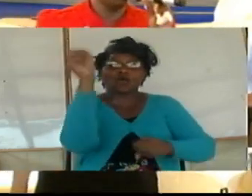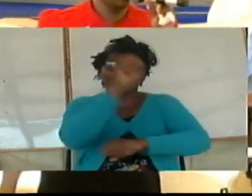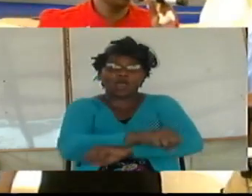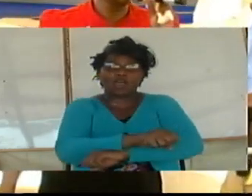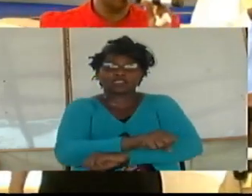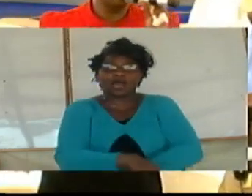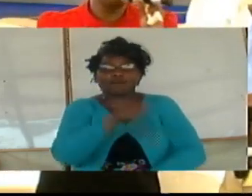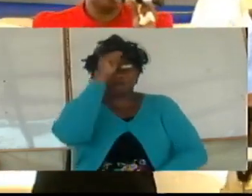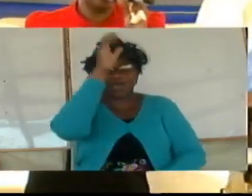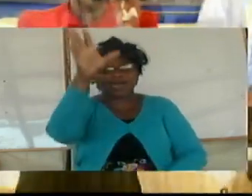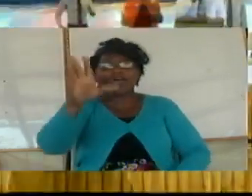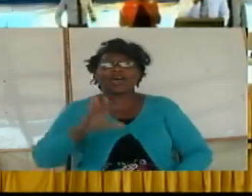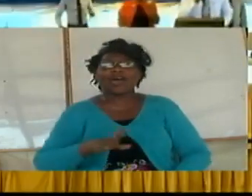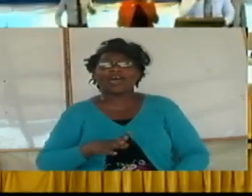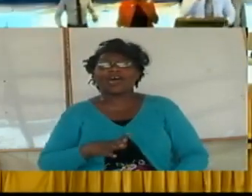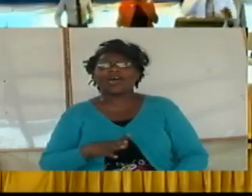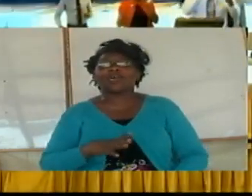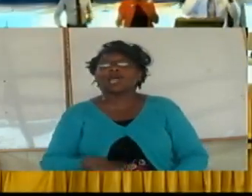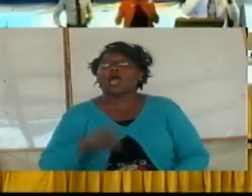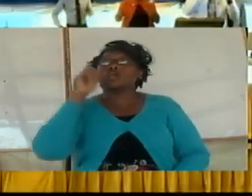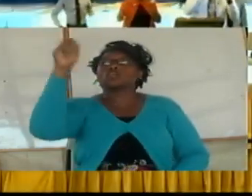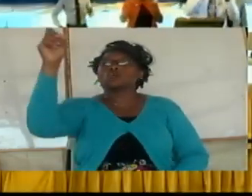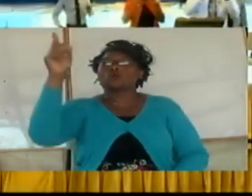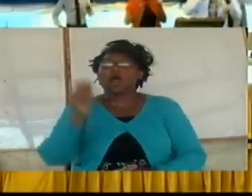are the works of man.